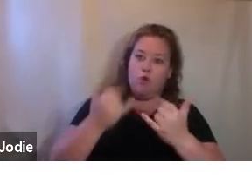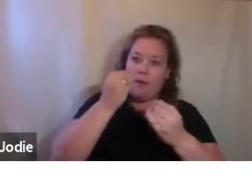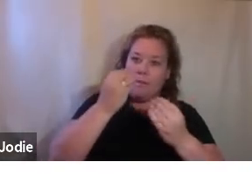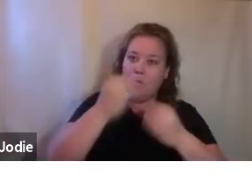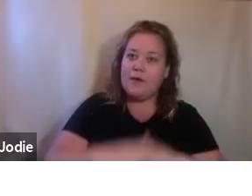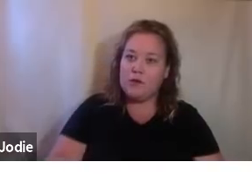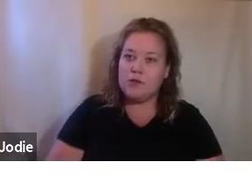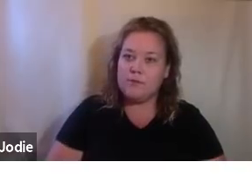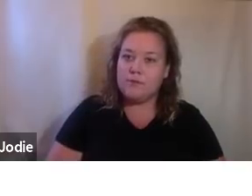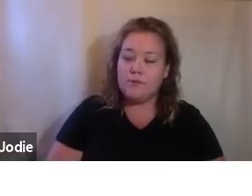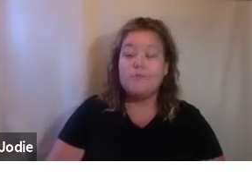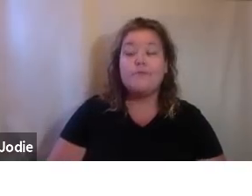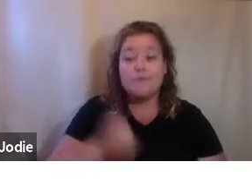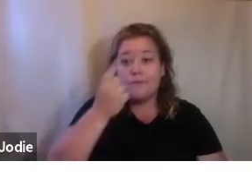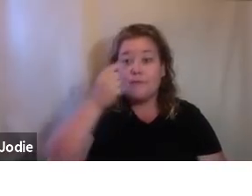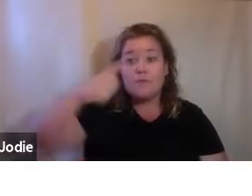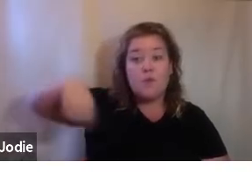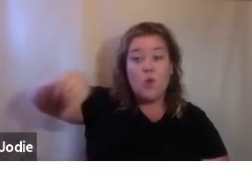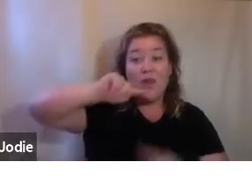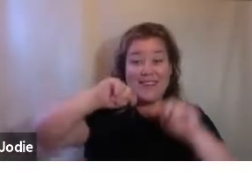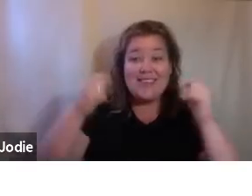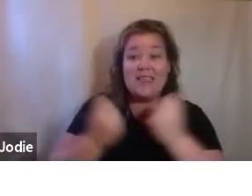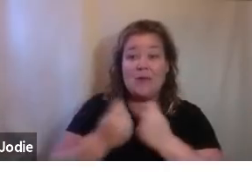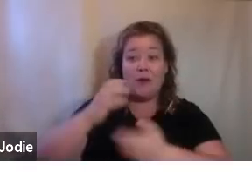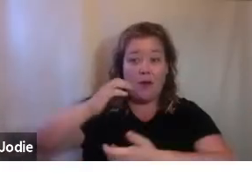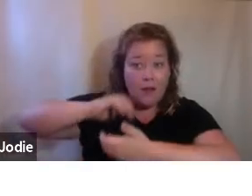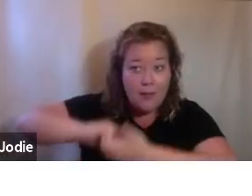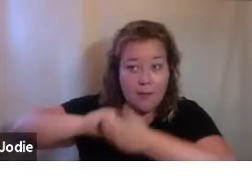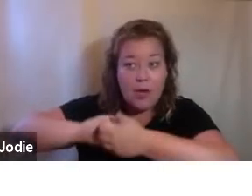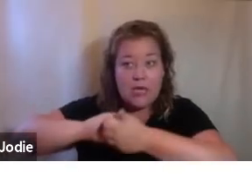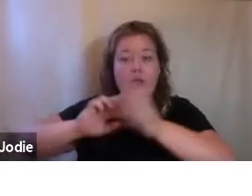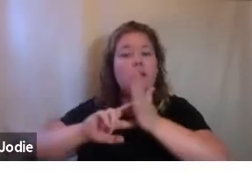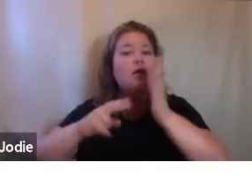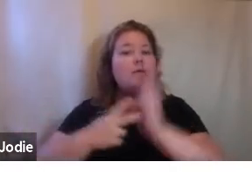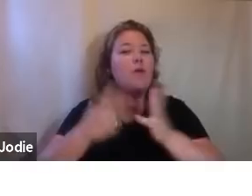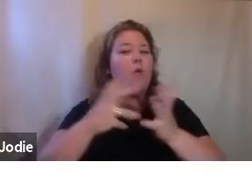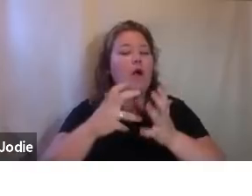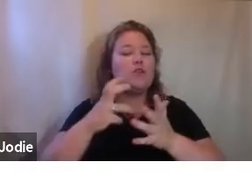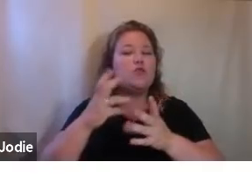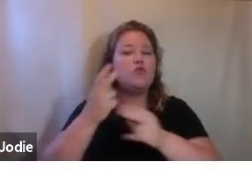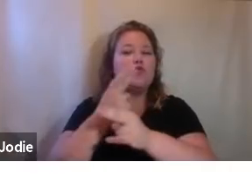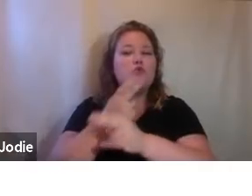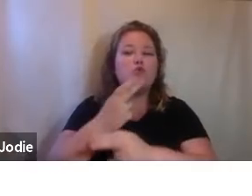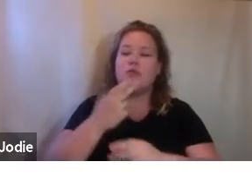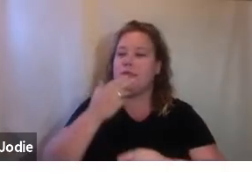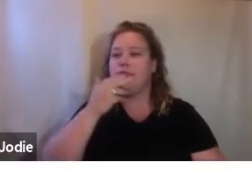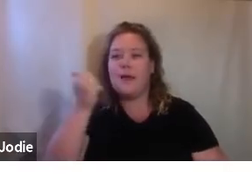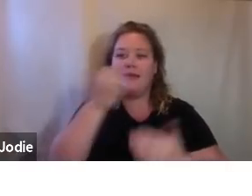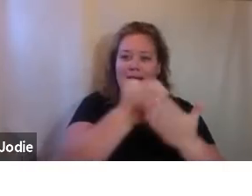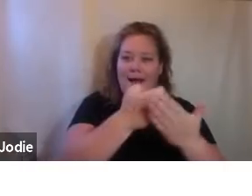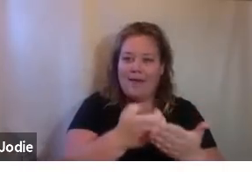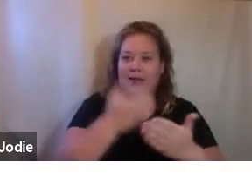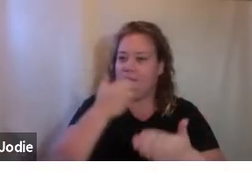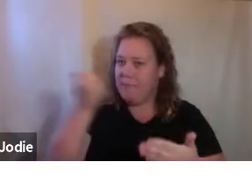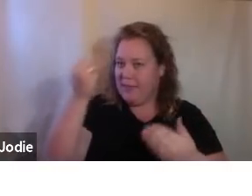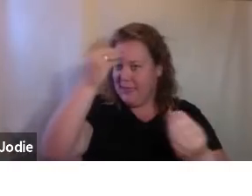collaborative, we need to make sure that this is, again, aligned with the best evidence at the time, and that evidence does change. And so we